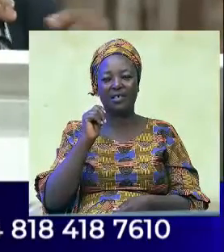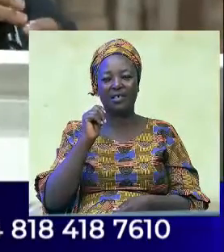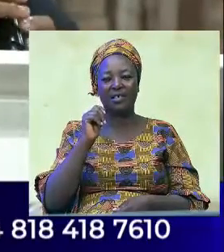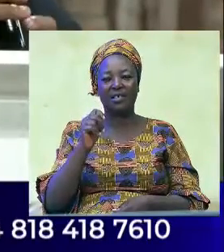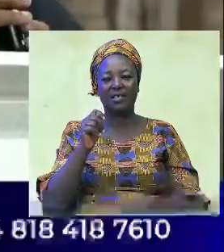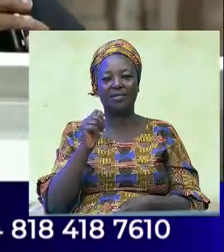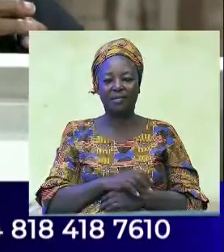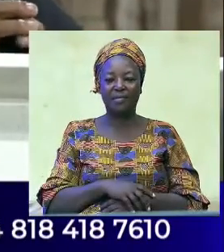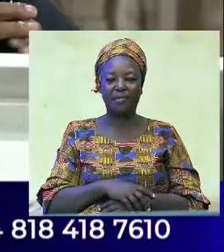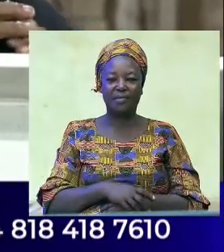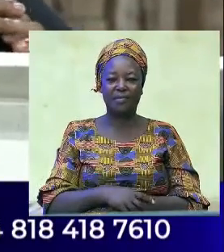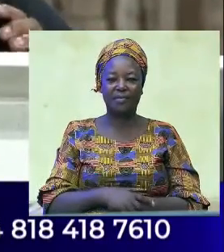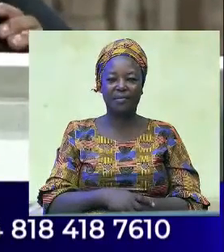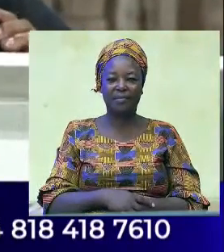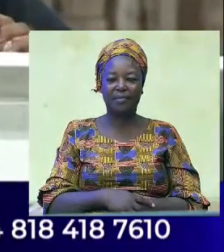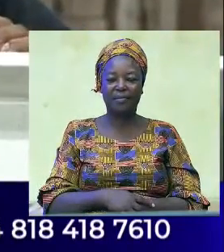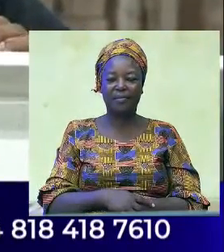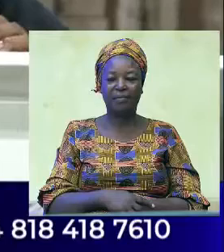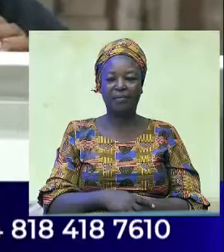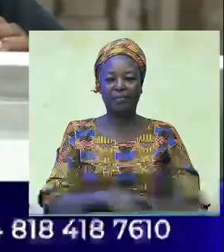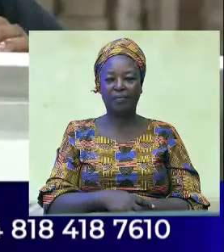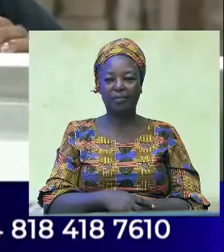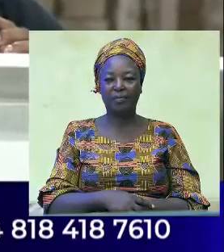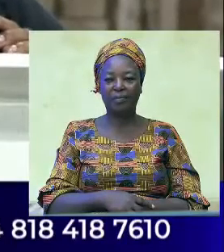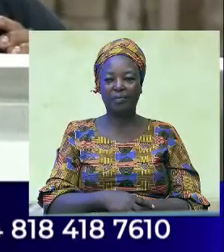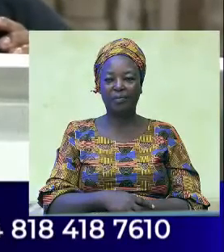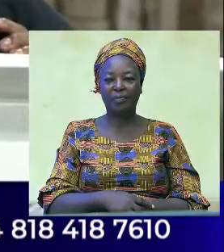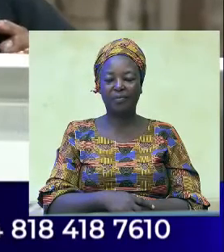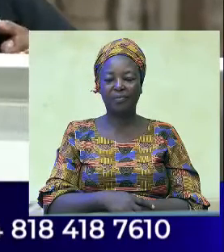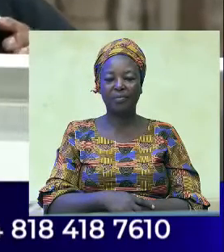Let's hear the first person, please.